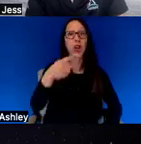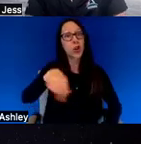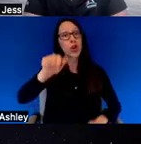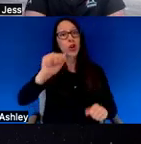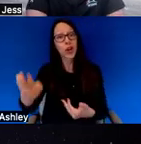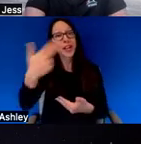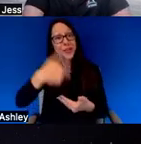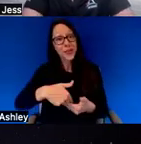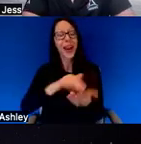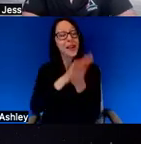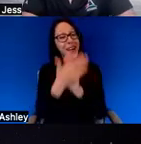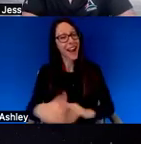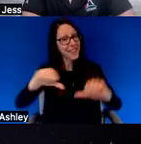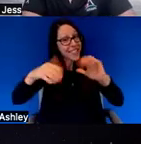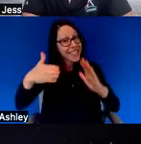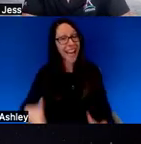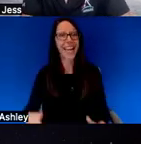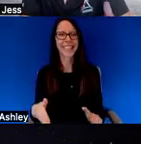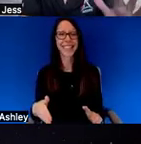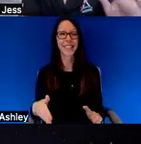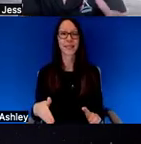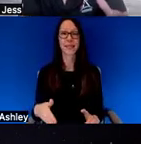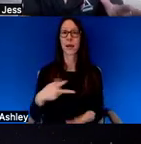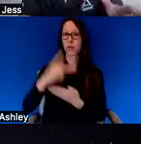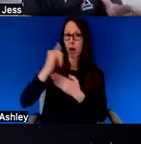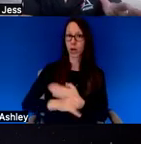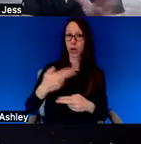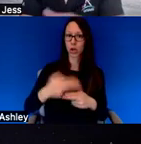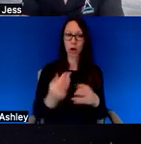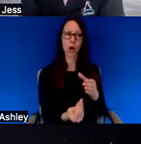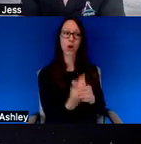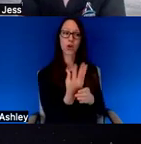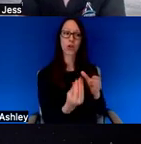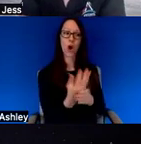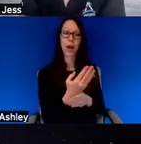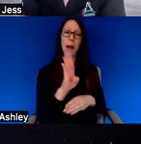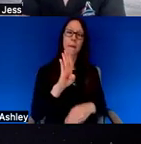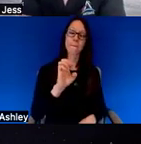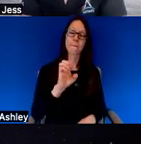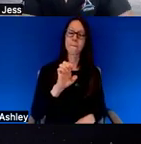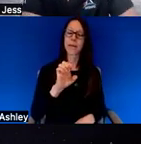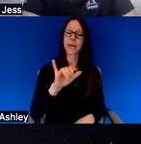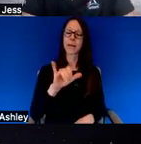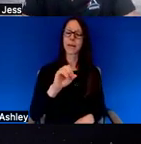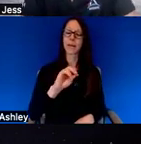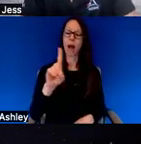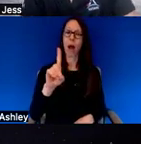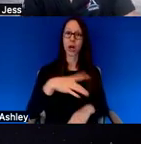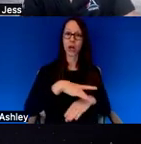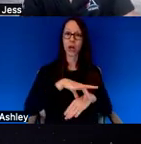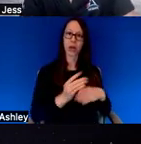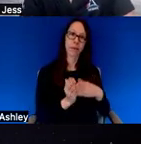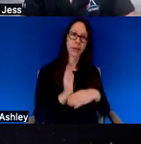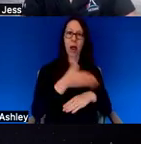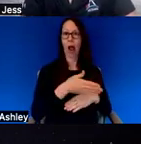scientists. So there's a project called Growing Beyond Earth, and teachers, this has funding available, and it